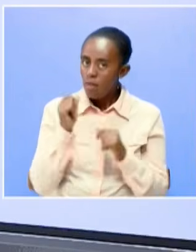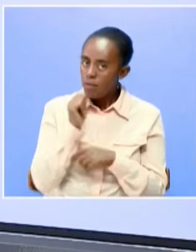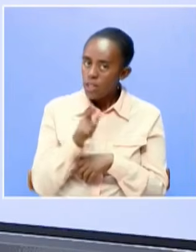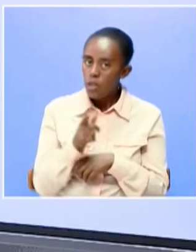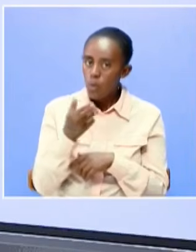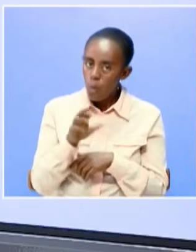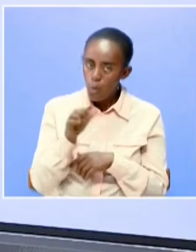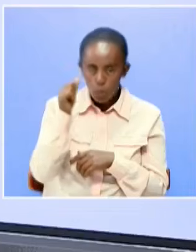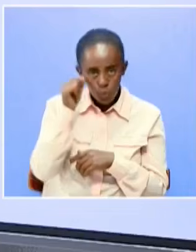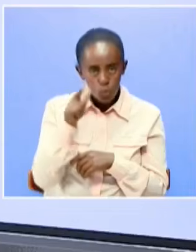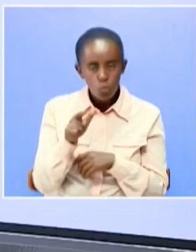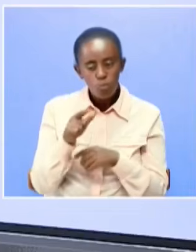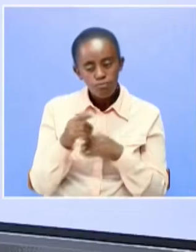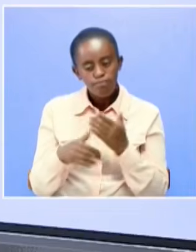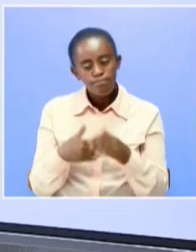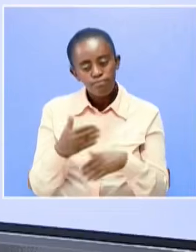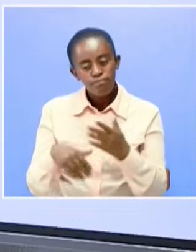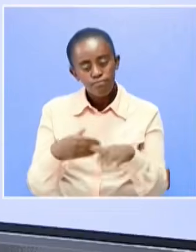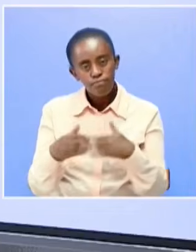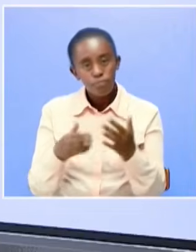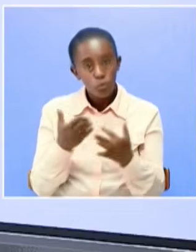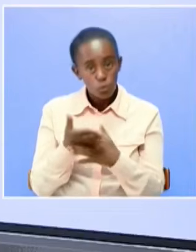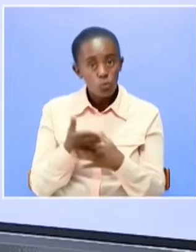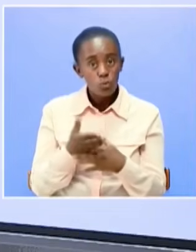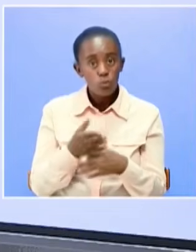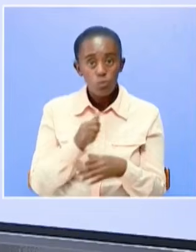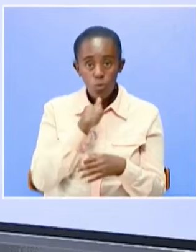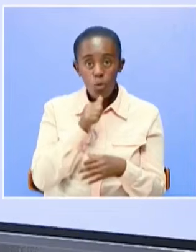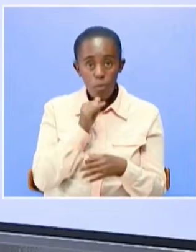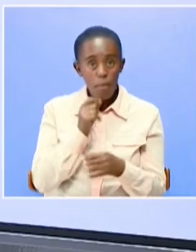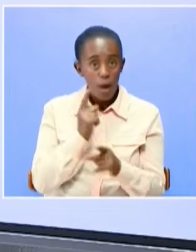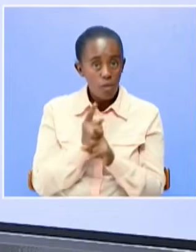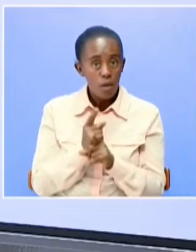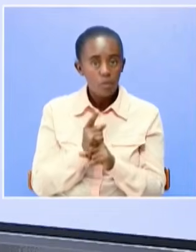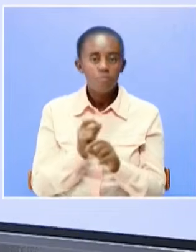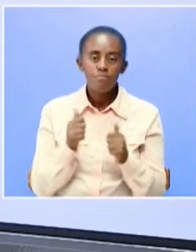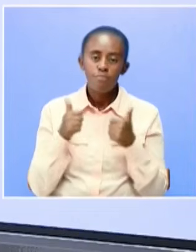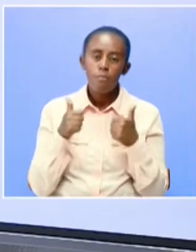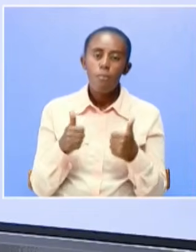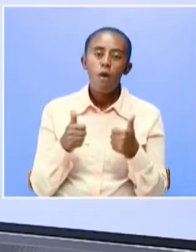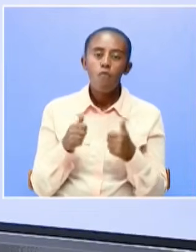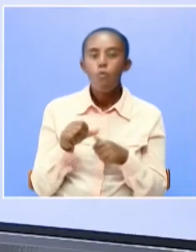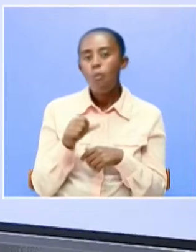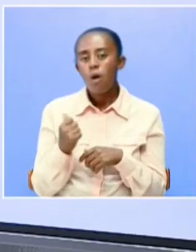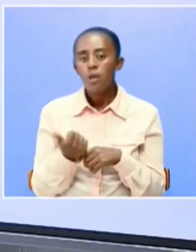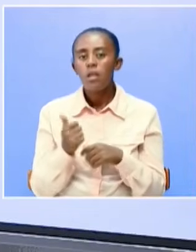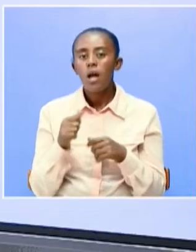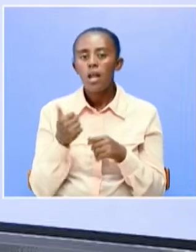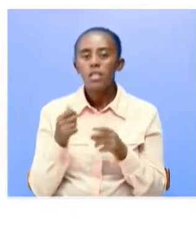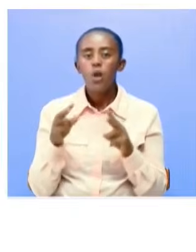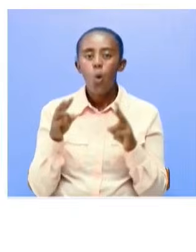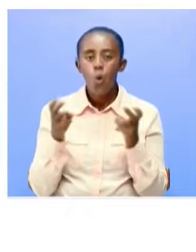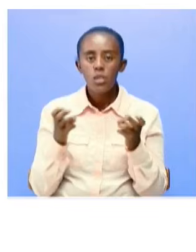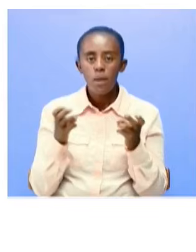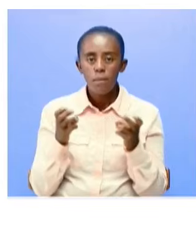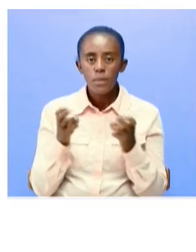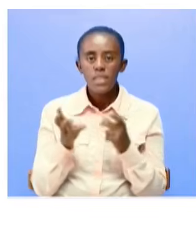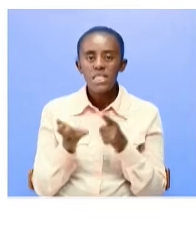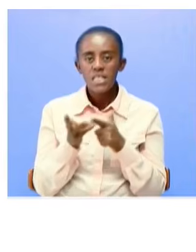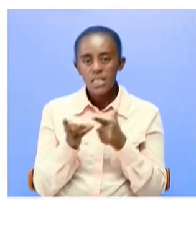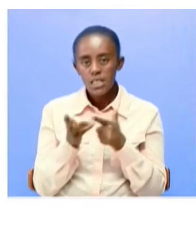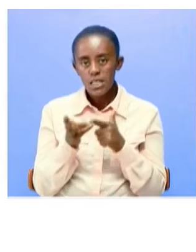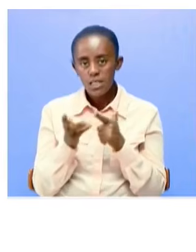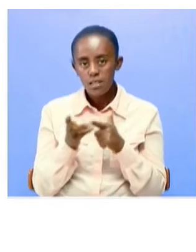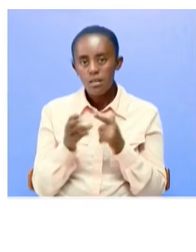she passed through. Am I right? Bravo. What about another concept is that the sixth one is